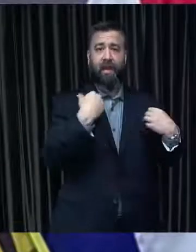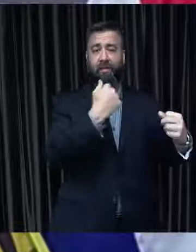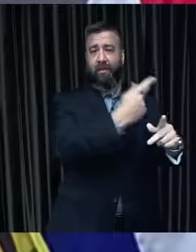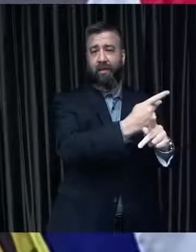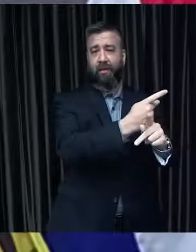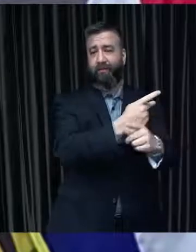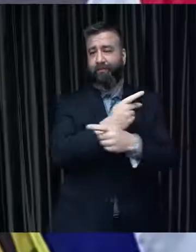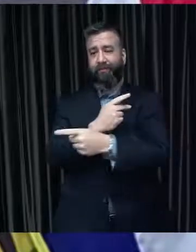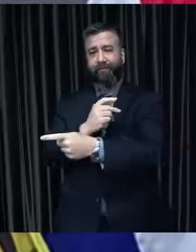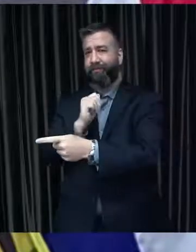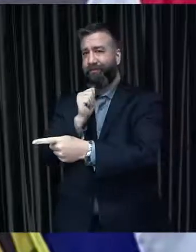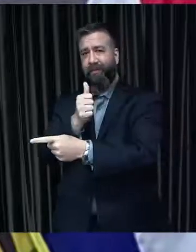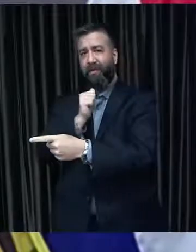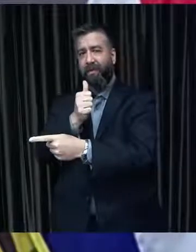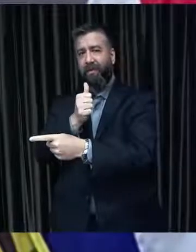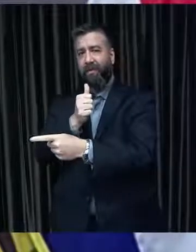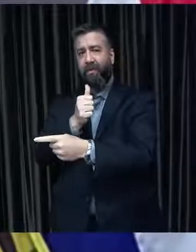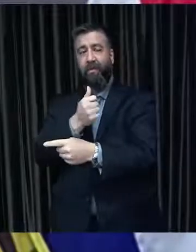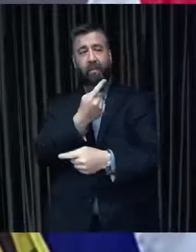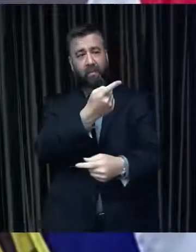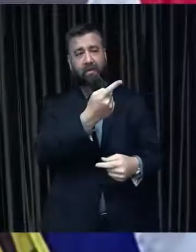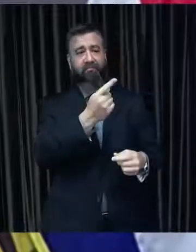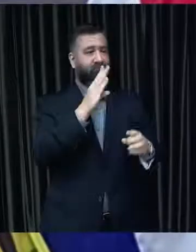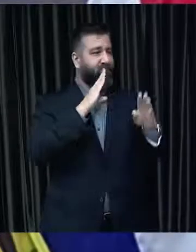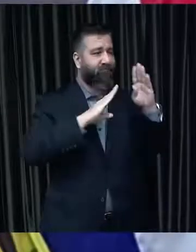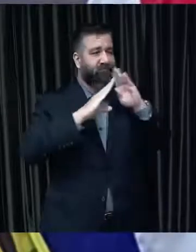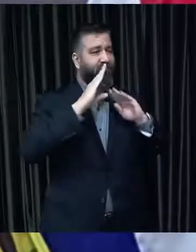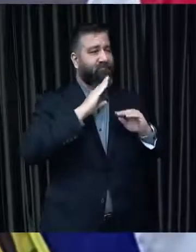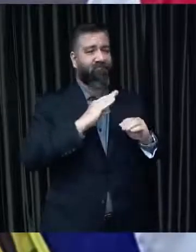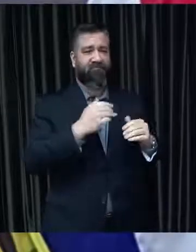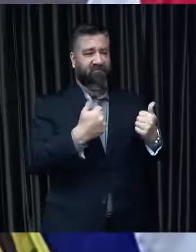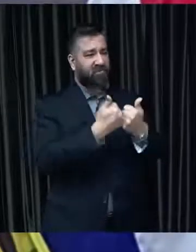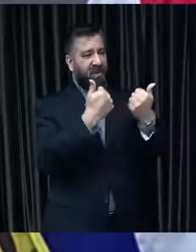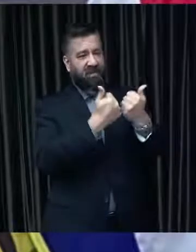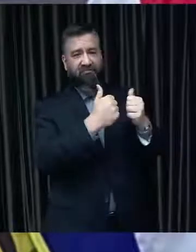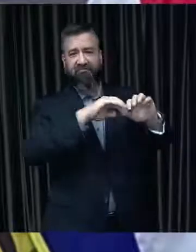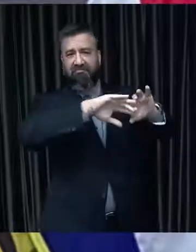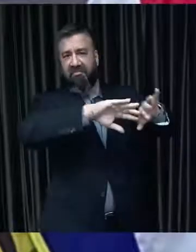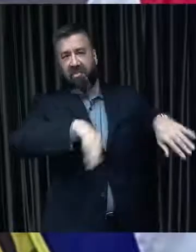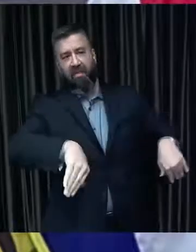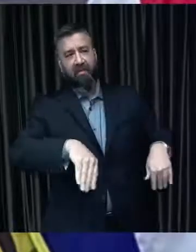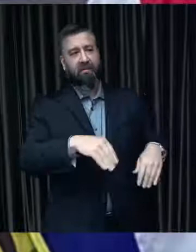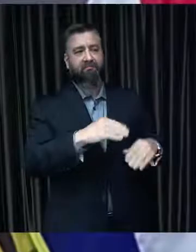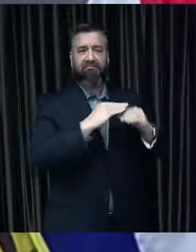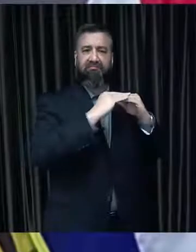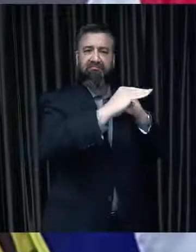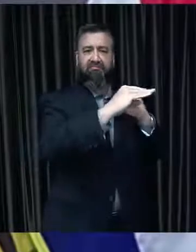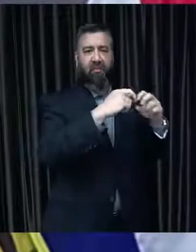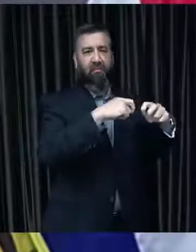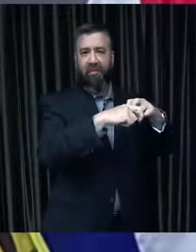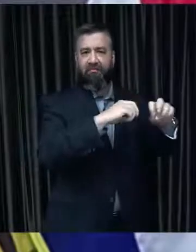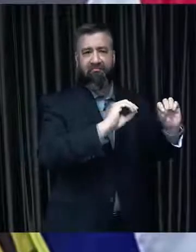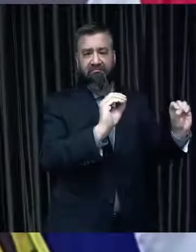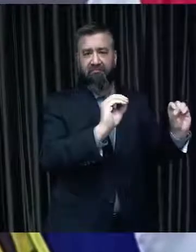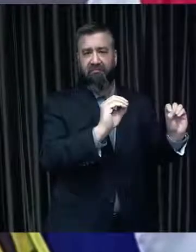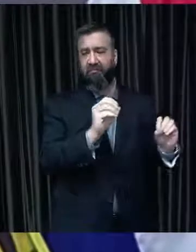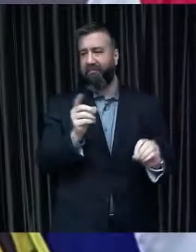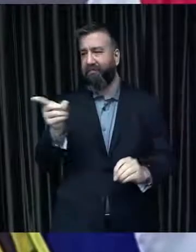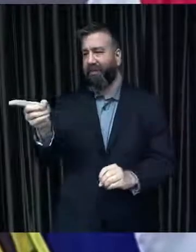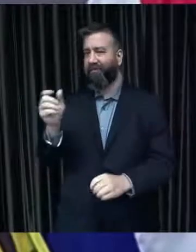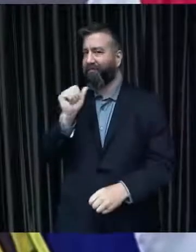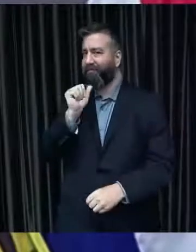that can navigate through the challenging times with stable housing and a stable job, and one that provides little stability for